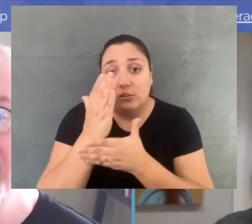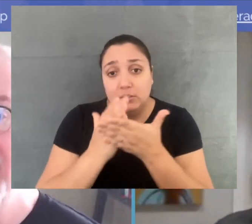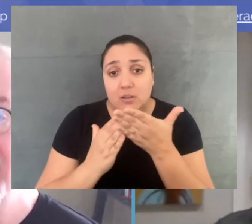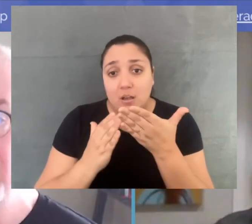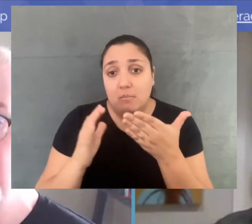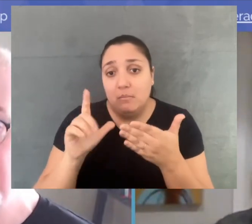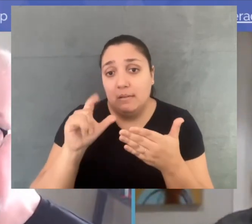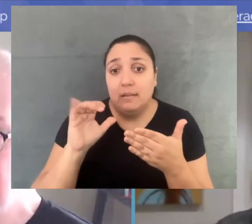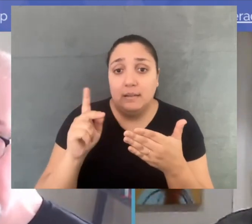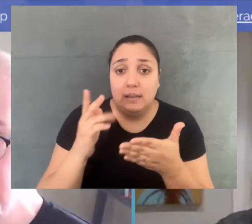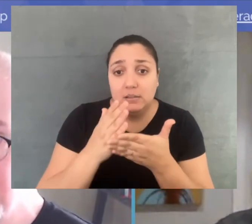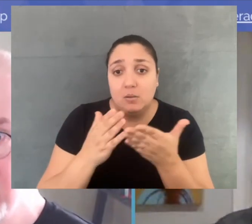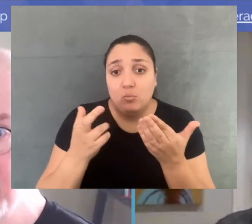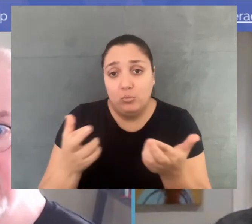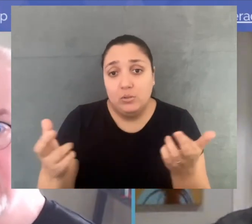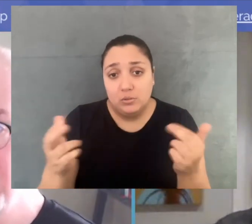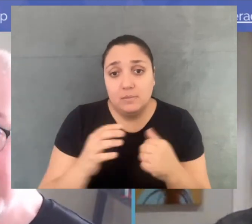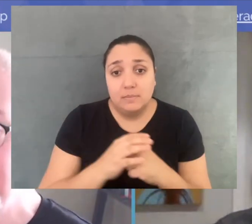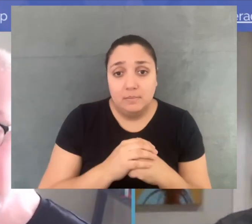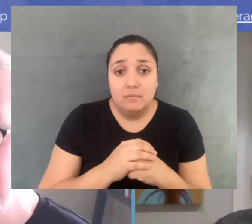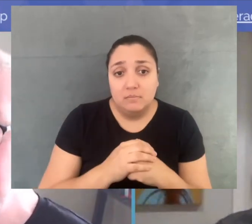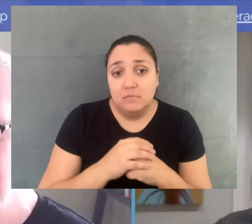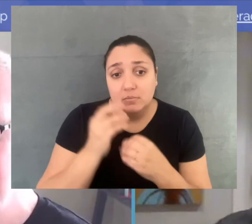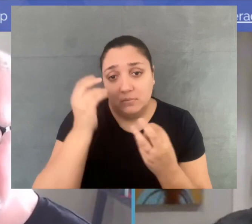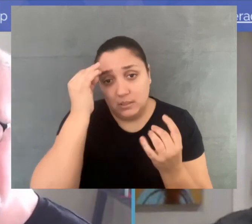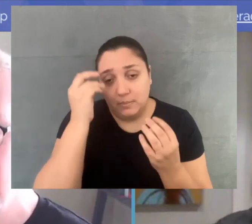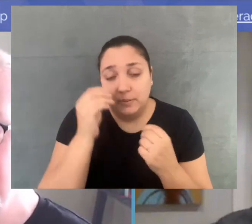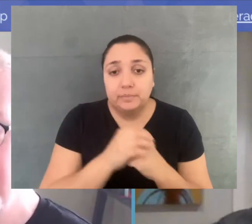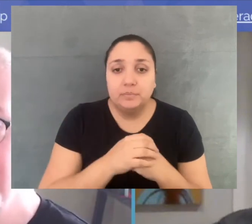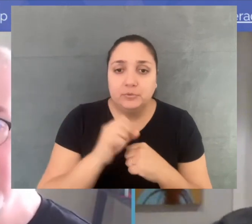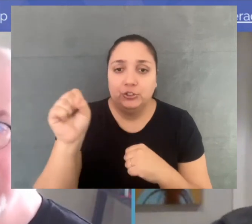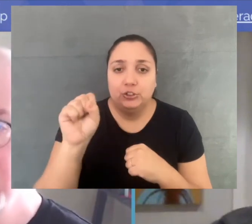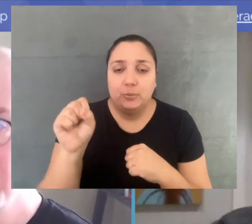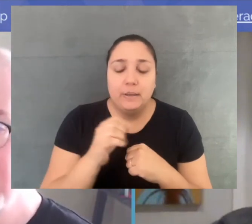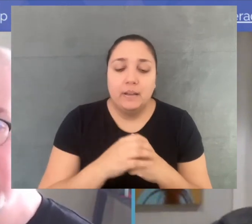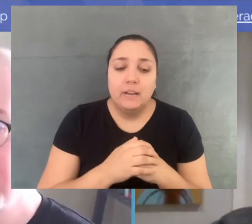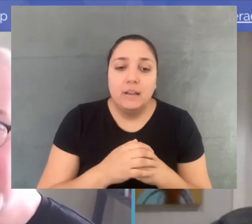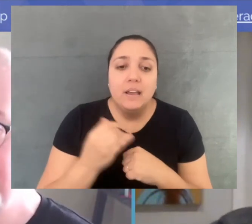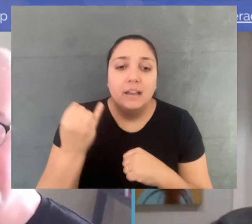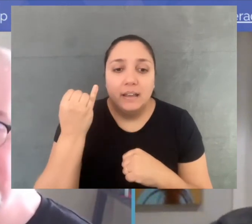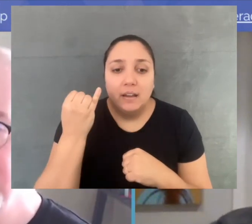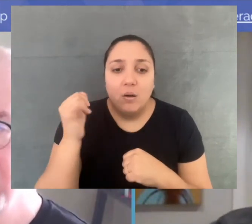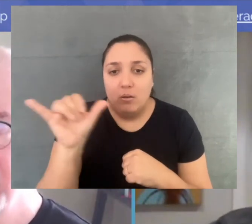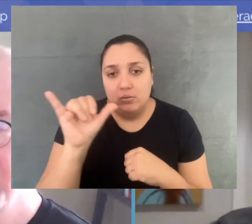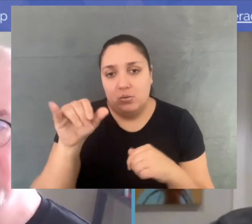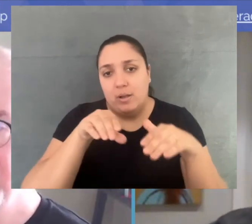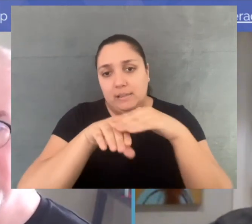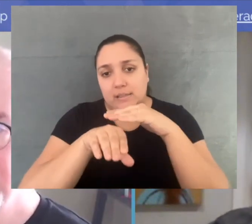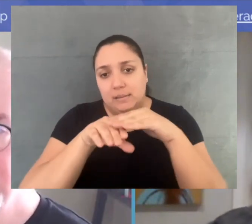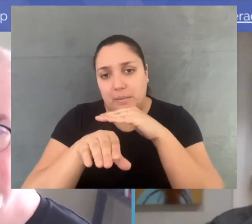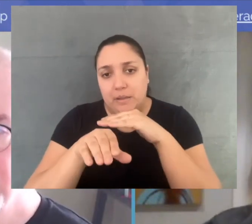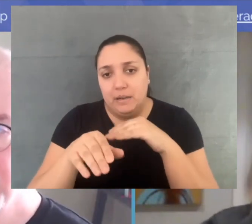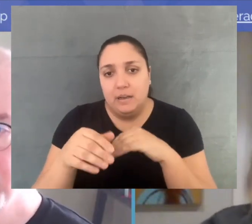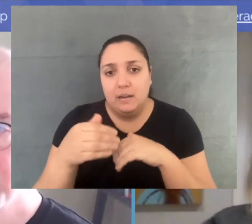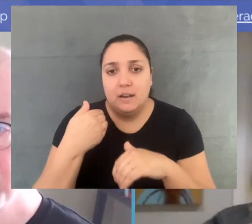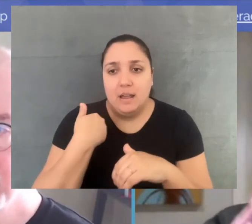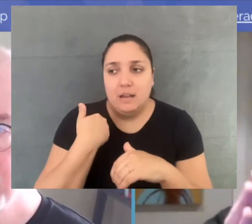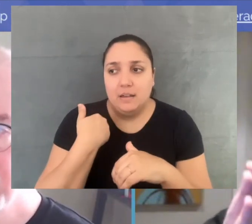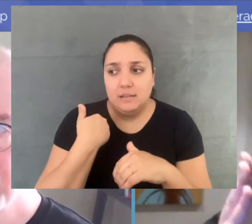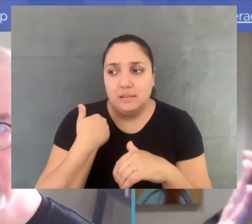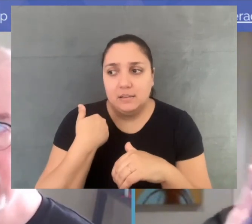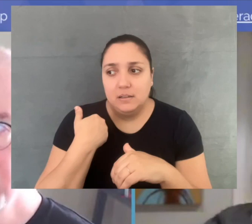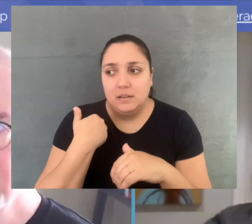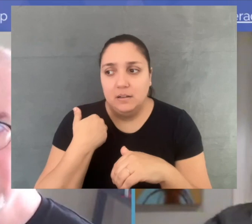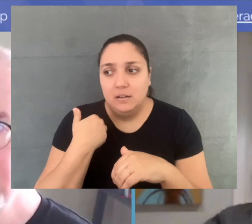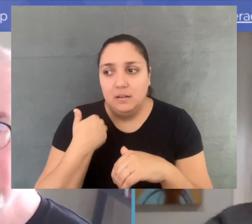me, and we can maybe share some links and resources to take a look at to start thinking. Yeah, and if it's anything, so